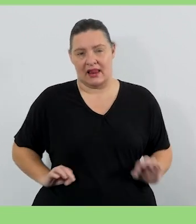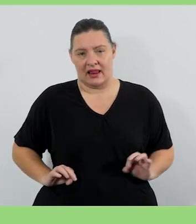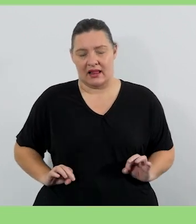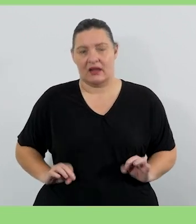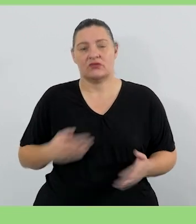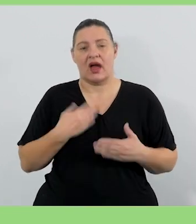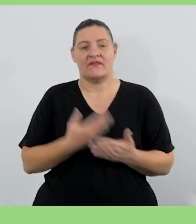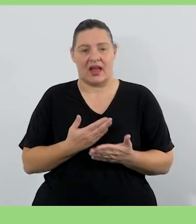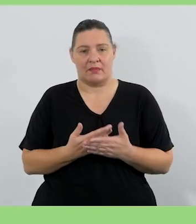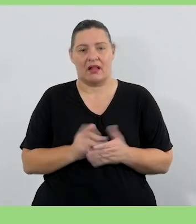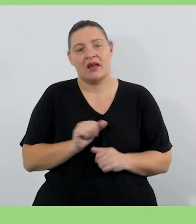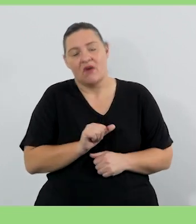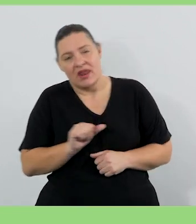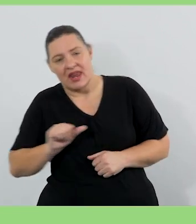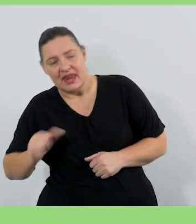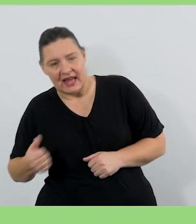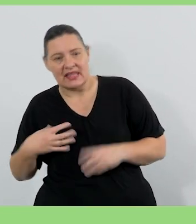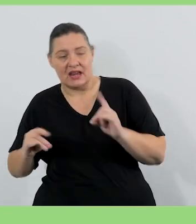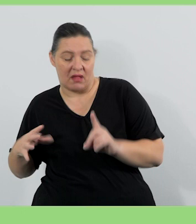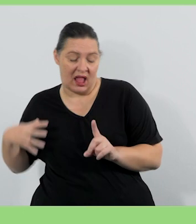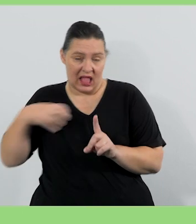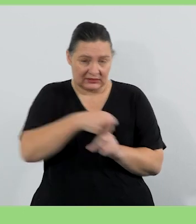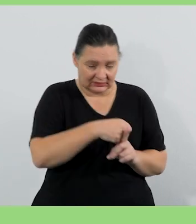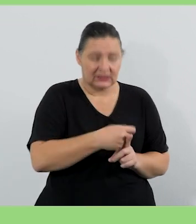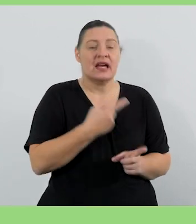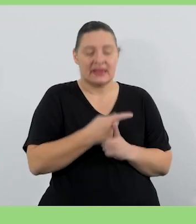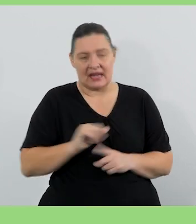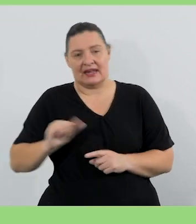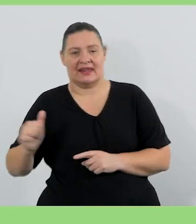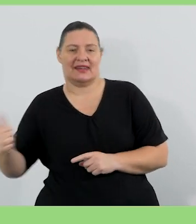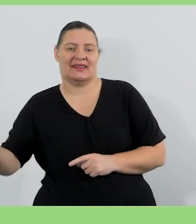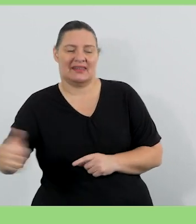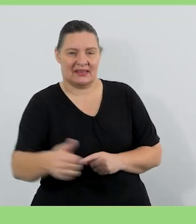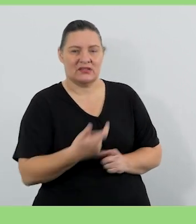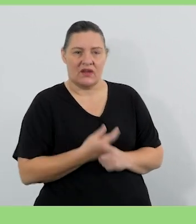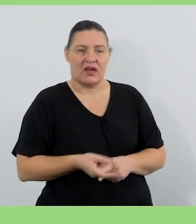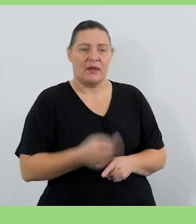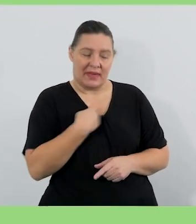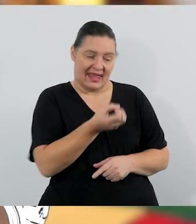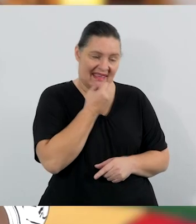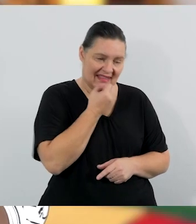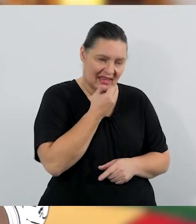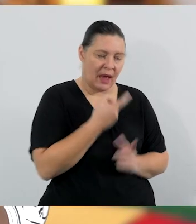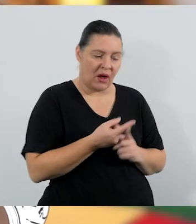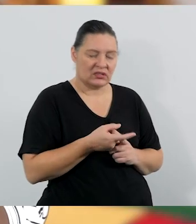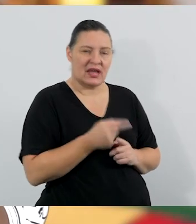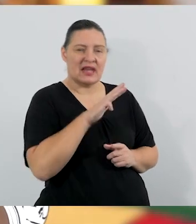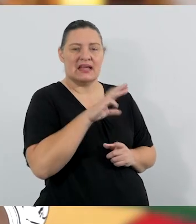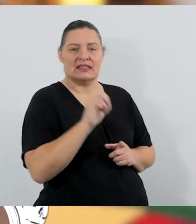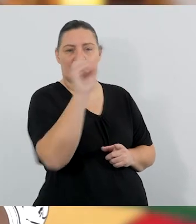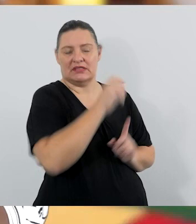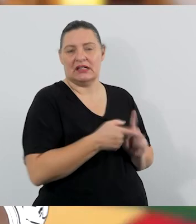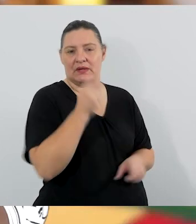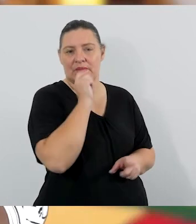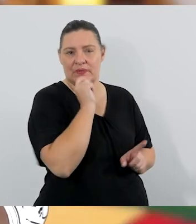is available to the next animal when it gets eaten. So whenever you are eating, you are using about